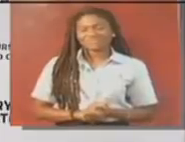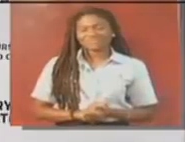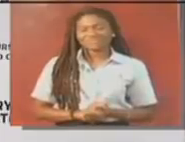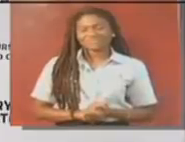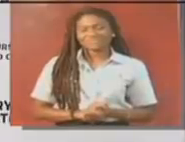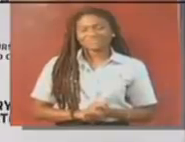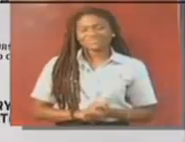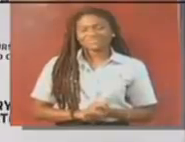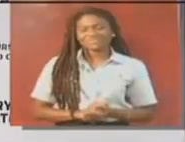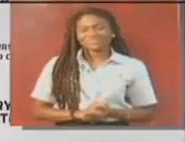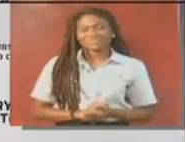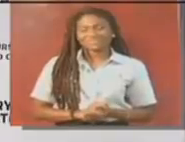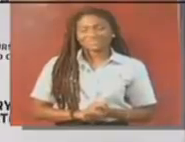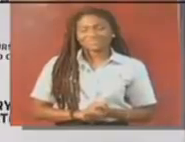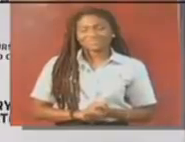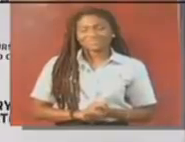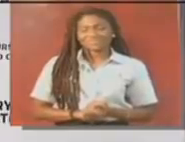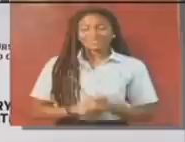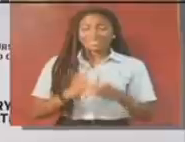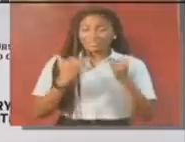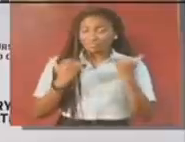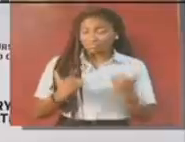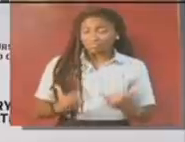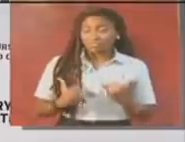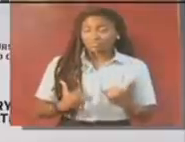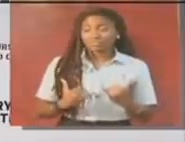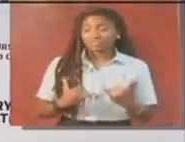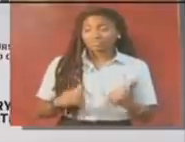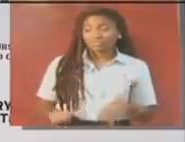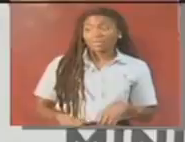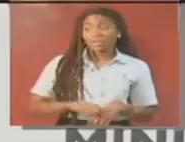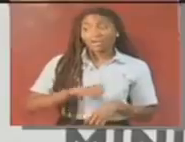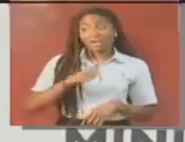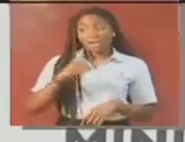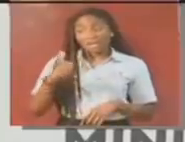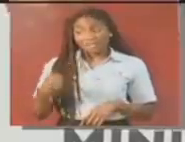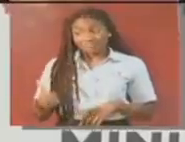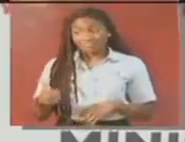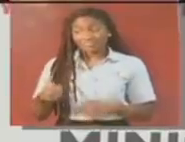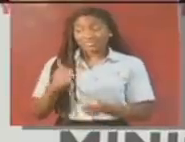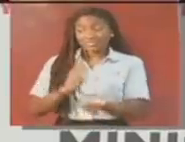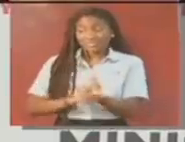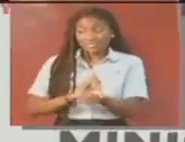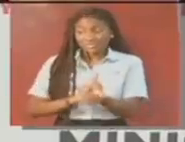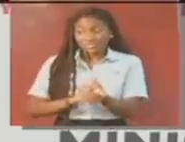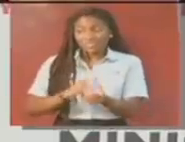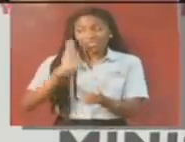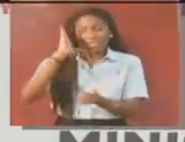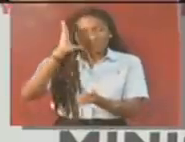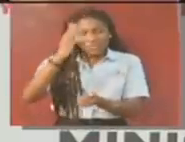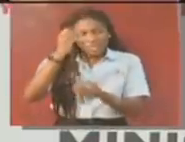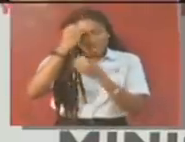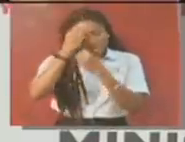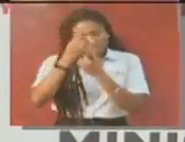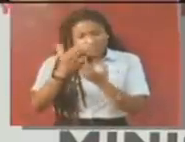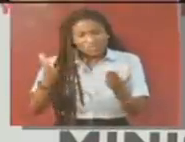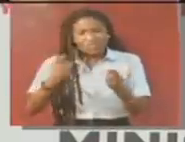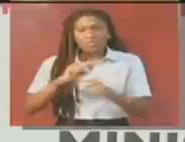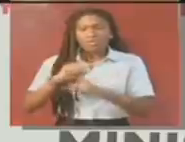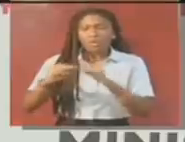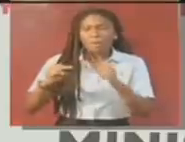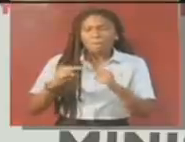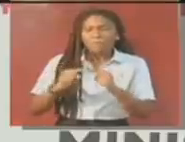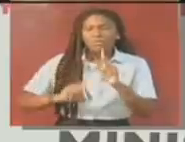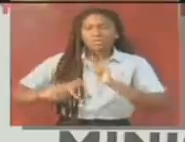much, Dr. Hines. Mr. Siram Singh will provide us with some additional information on GIS mapping as